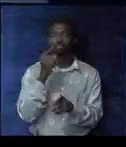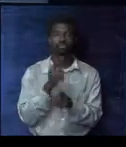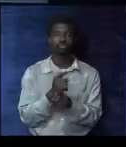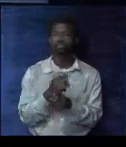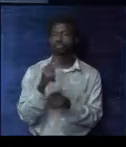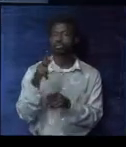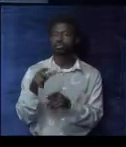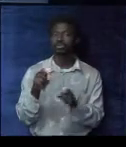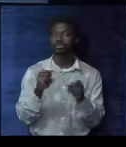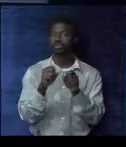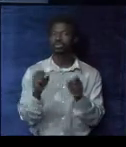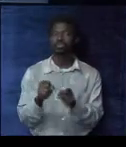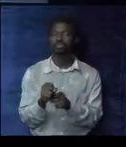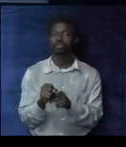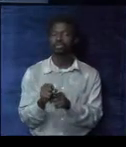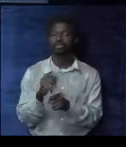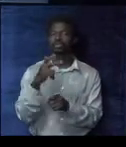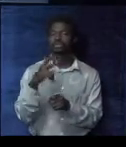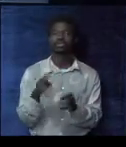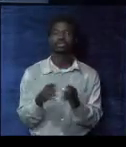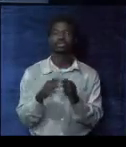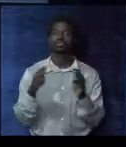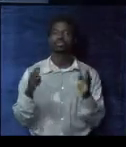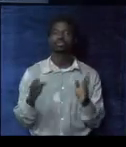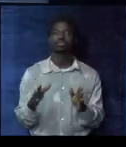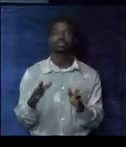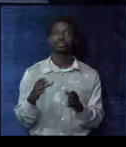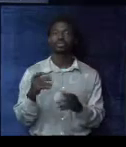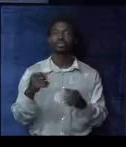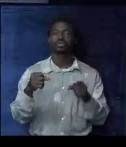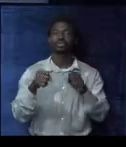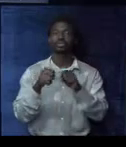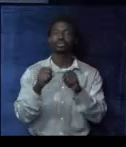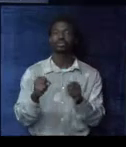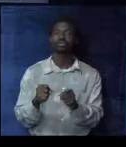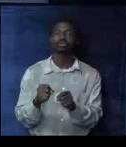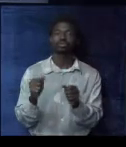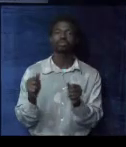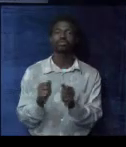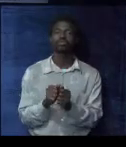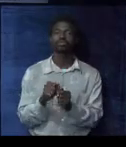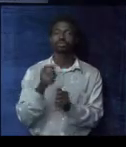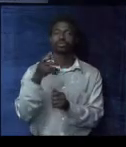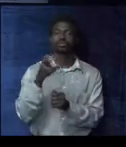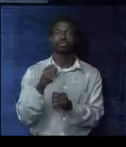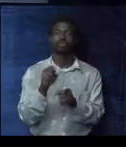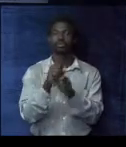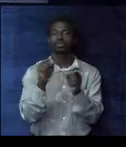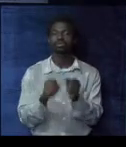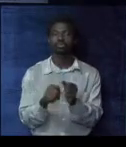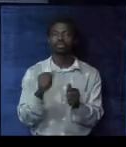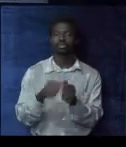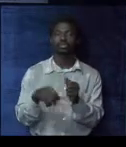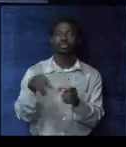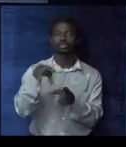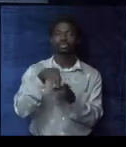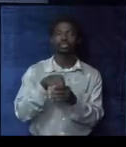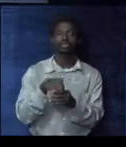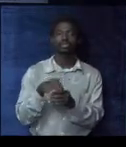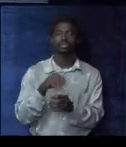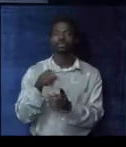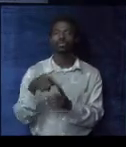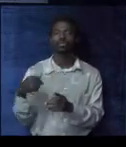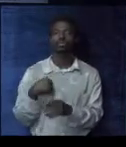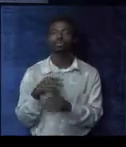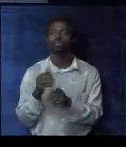about ordinary 3 squares. We're talking about these bigger squares that have 100 squares each inside. So like I said, well,